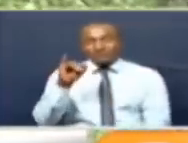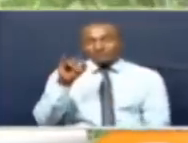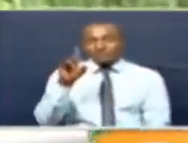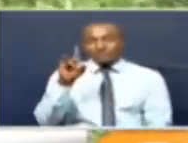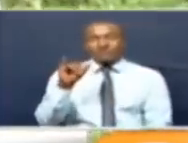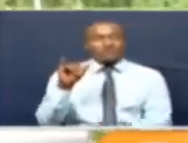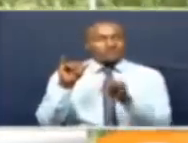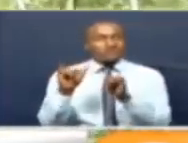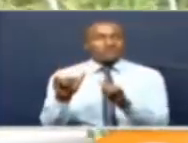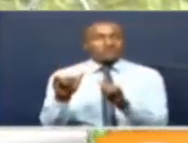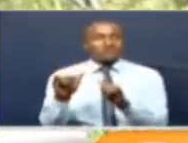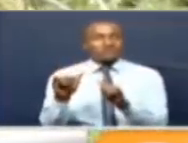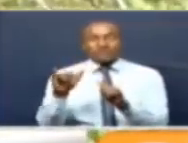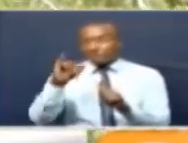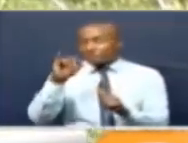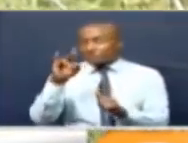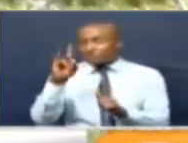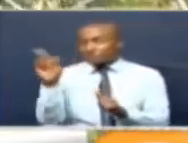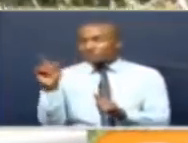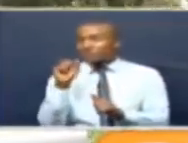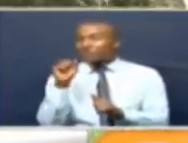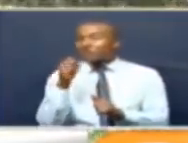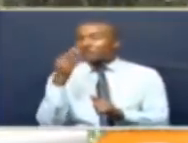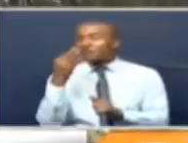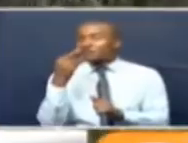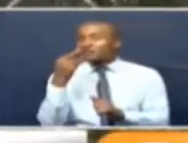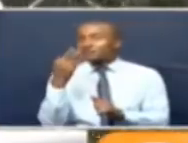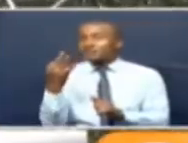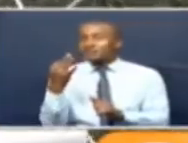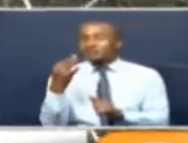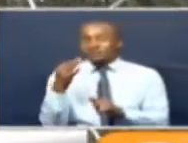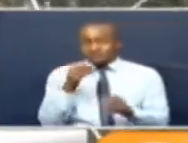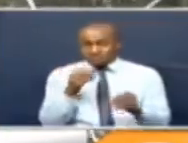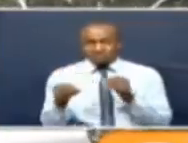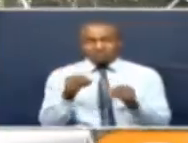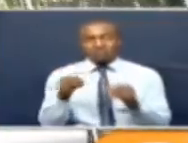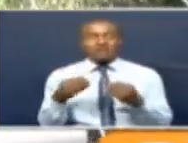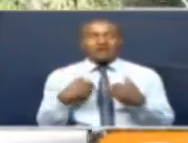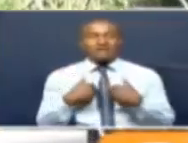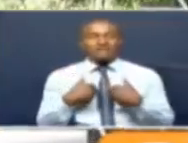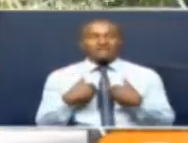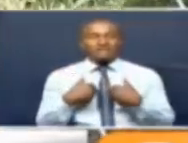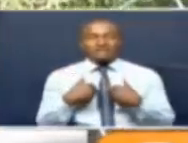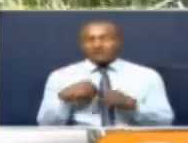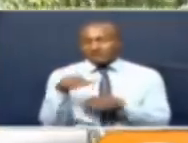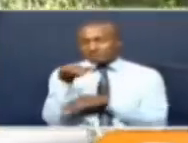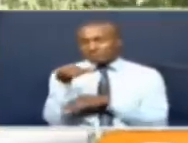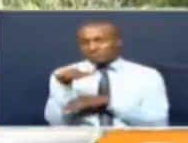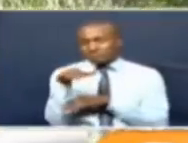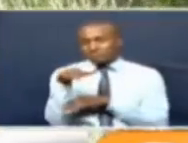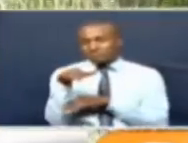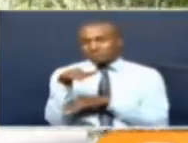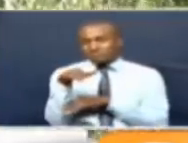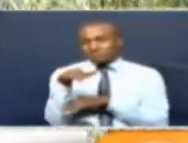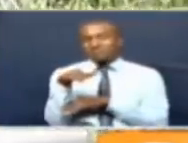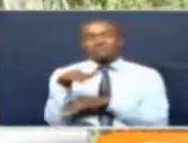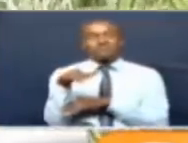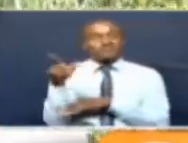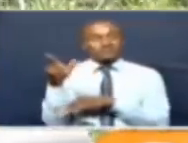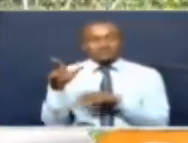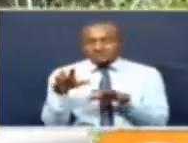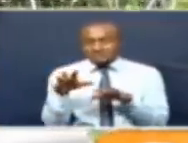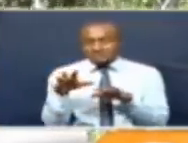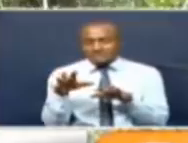stay. 33-year-old Judy is special. She came here when she had polio and so she's paralyzed.